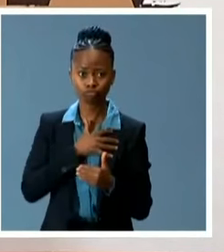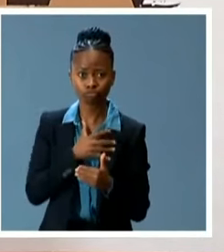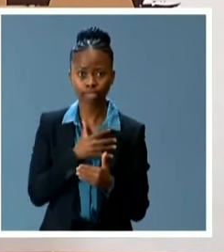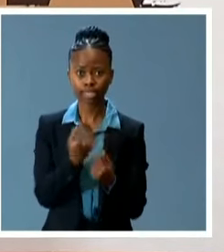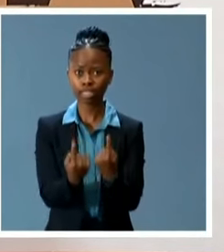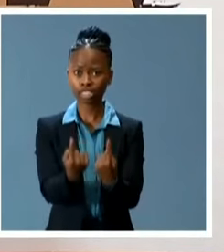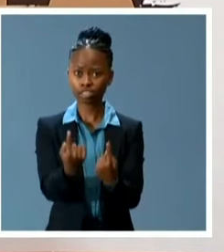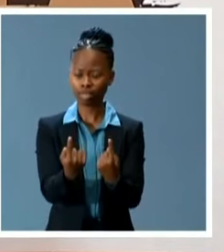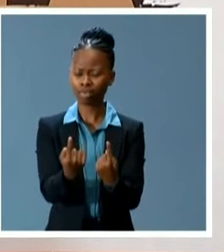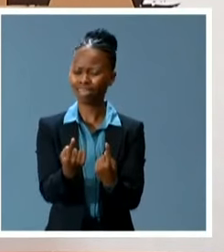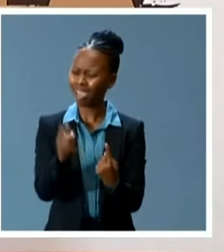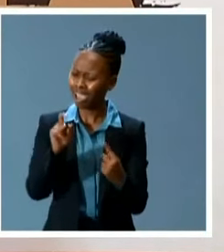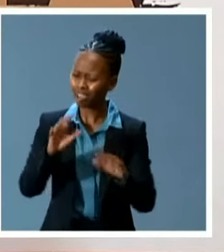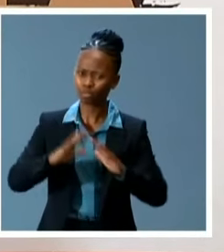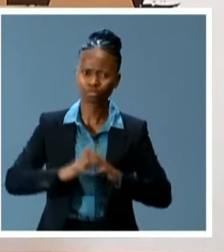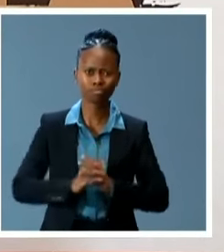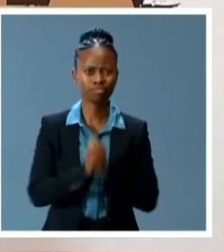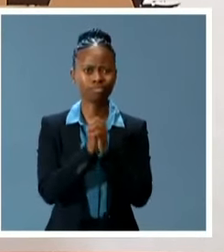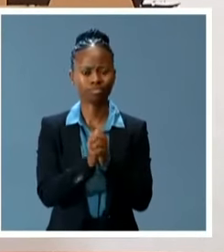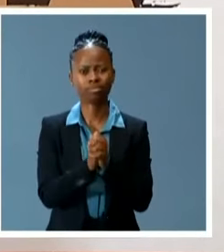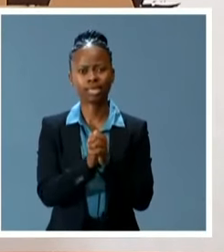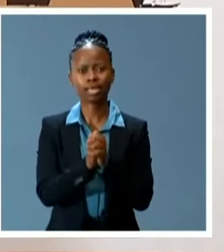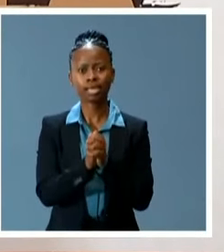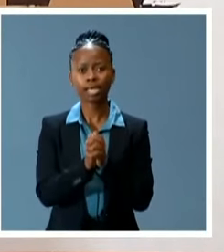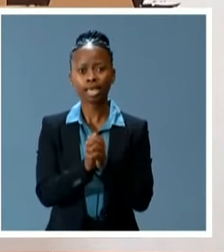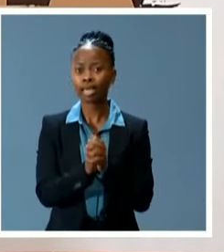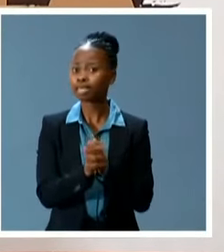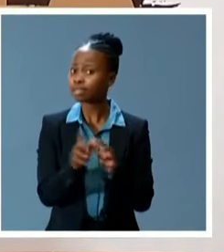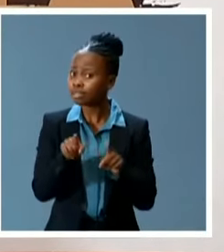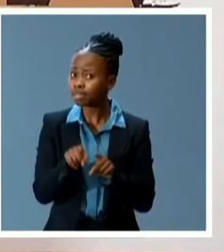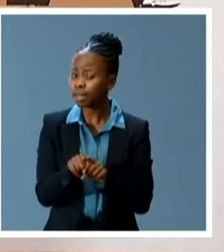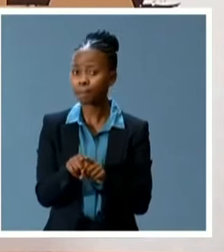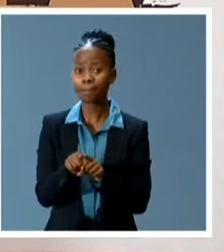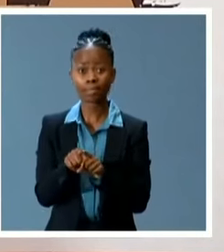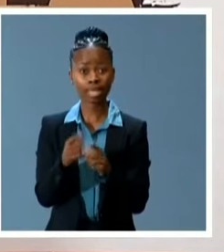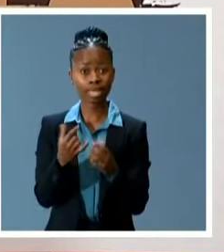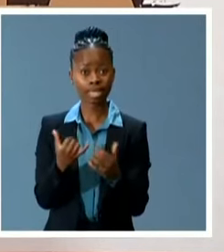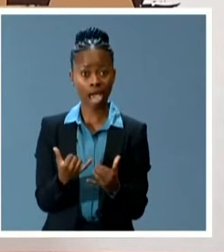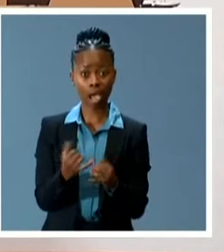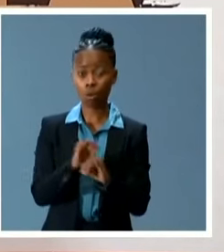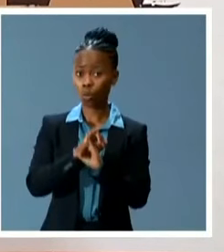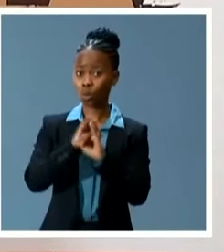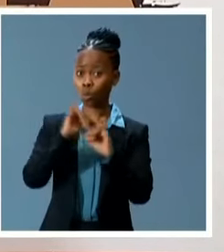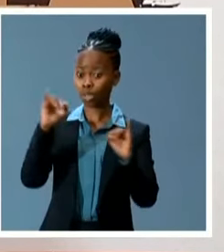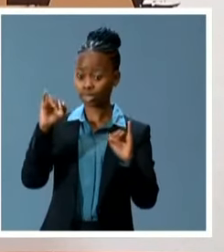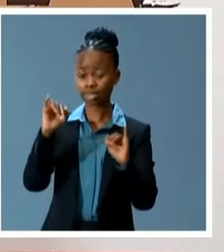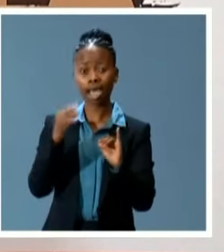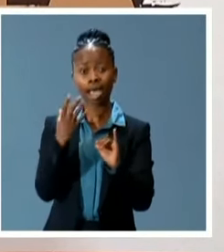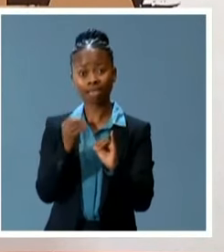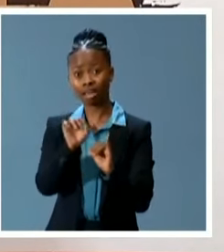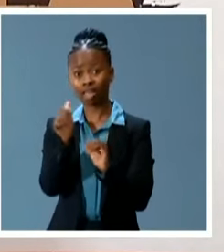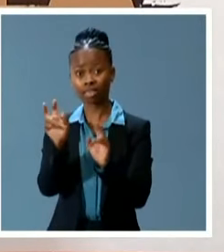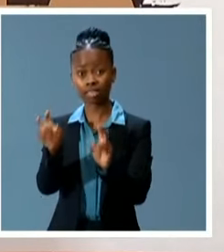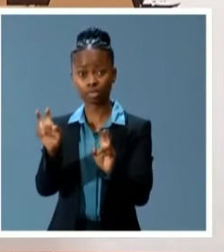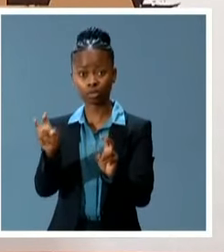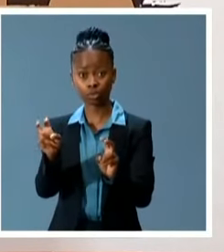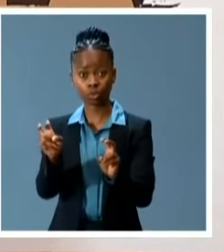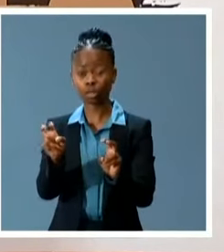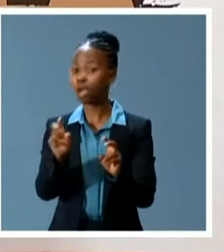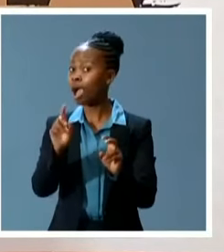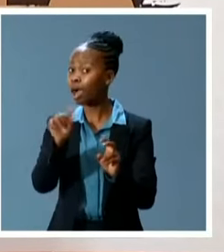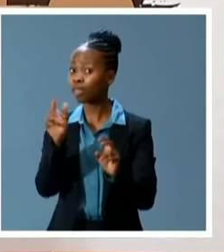our collaboration to address humankind's most pressing challenges: better